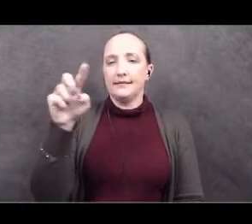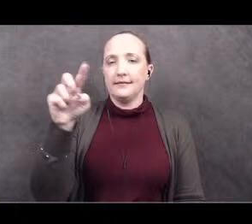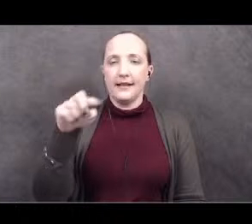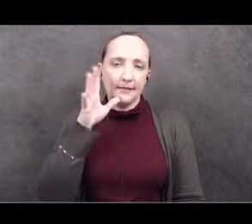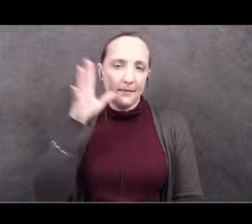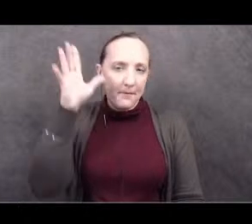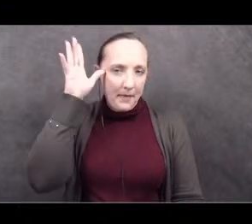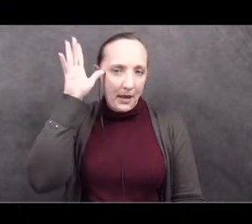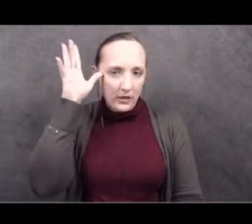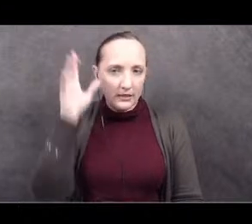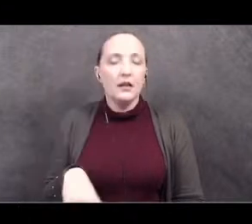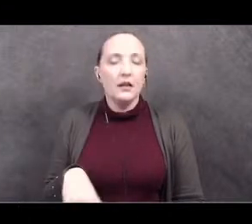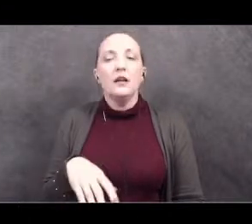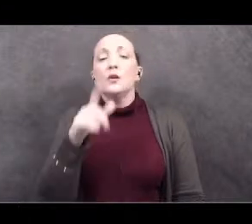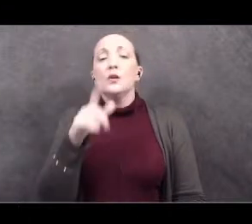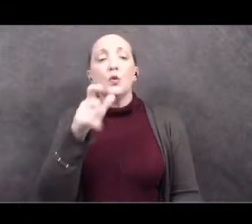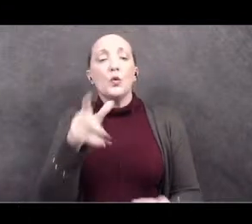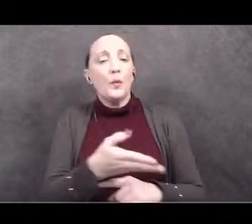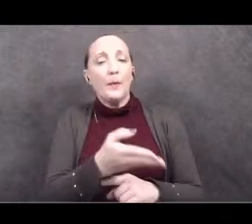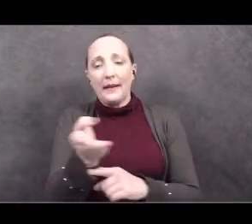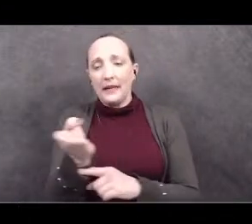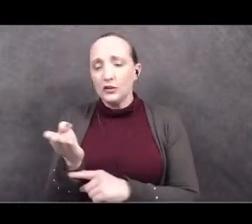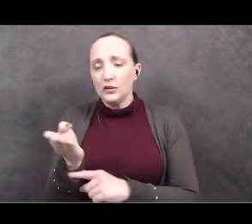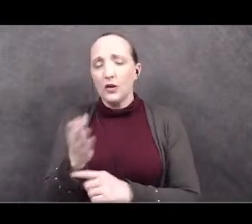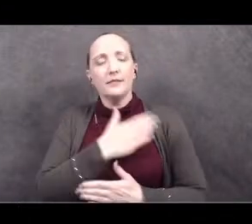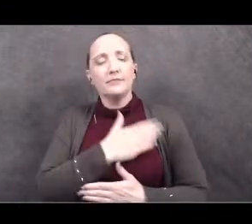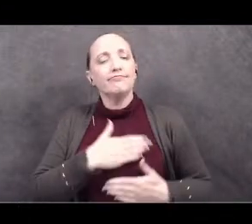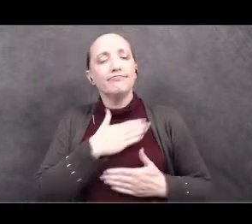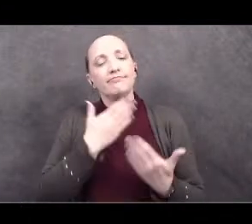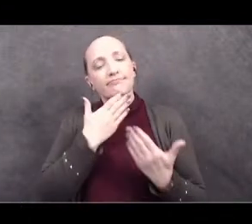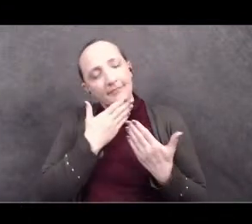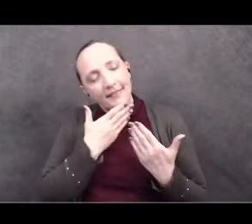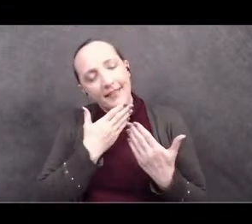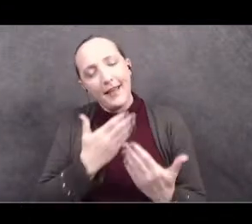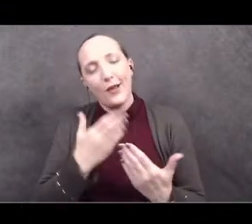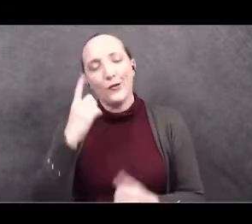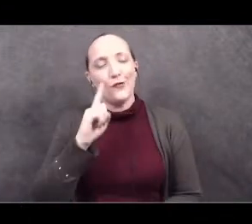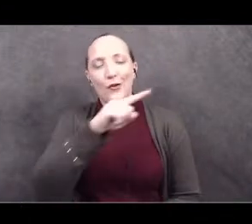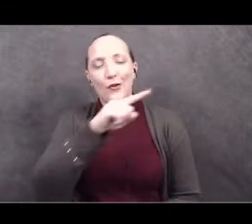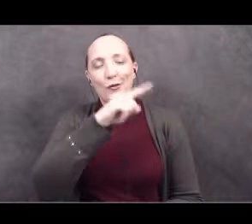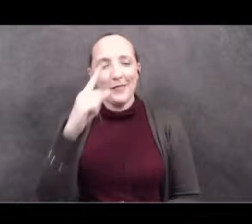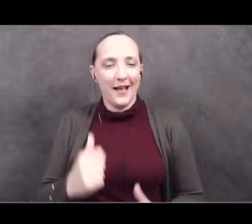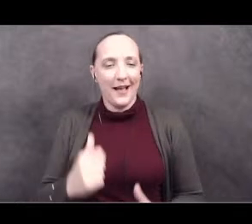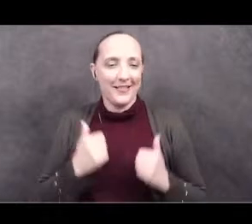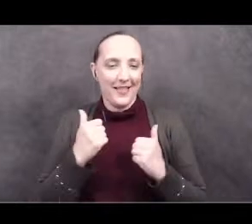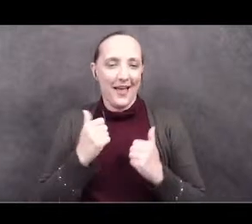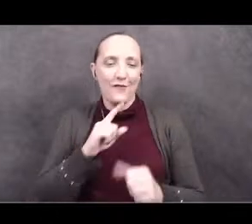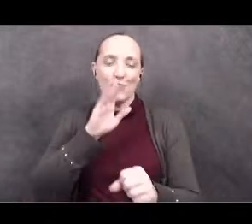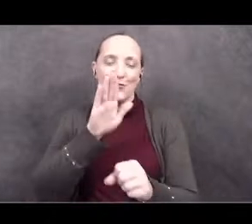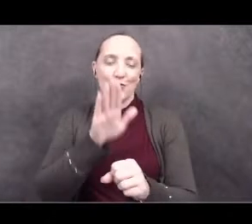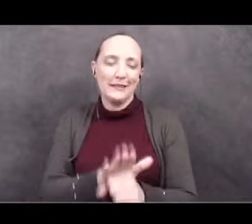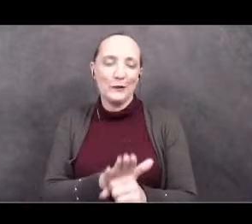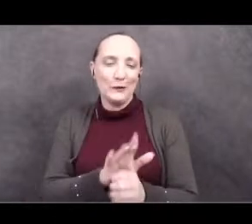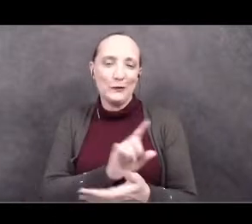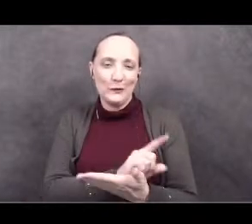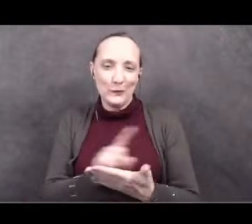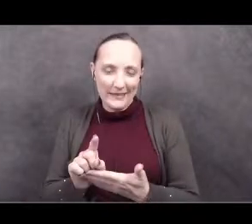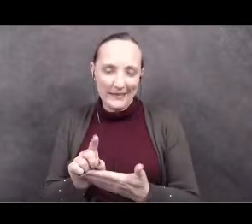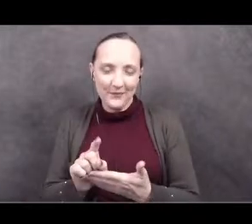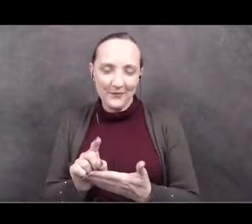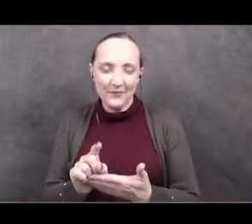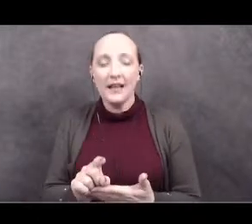concern it is with great pleasure that we thank you for the black lives resolution week the week was well presented with a variety of